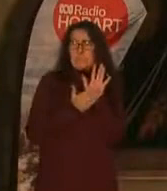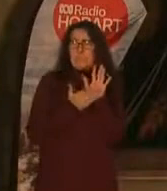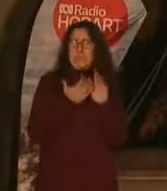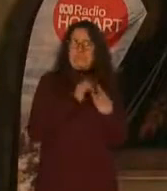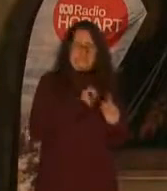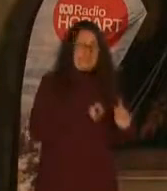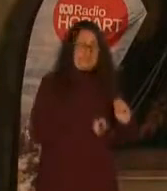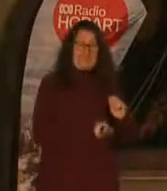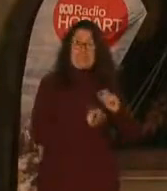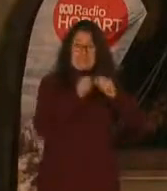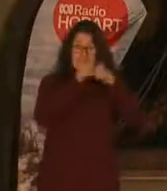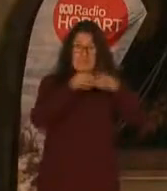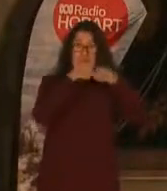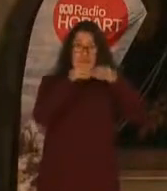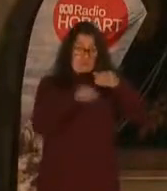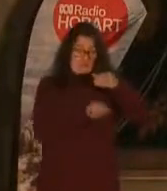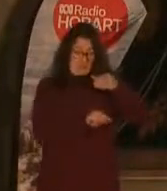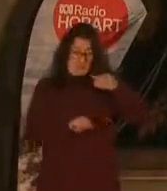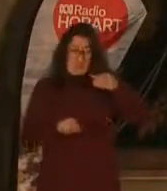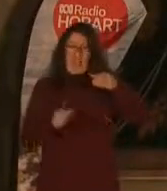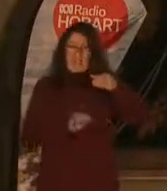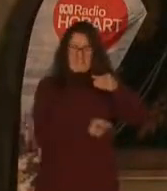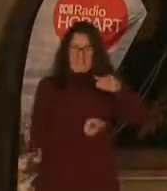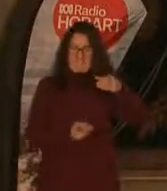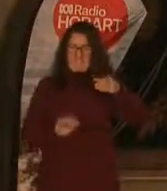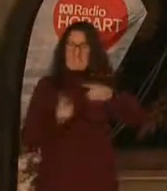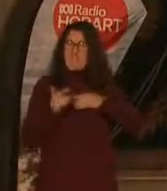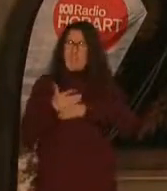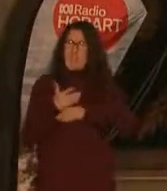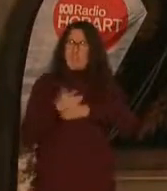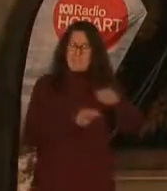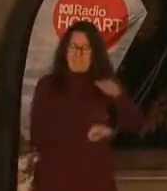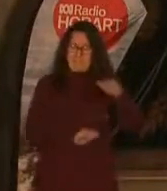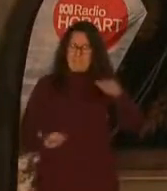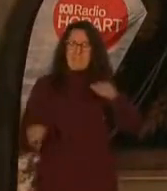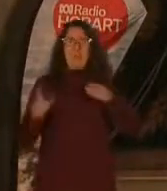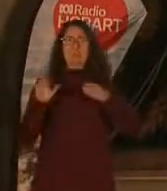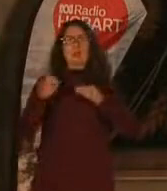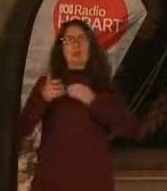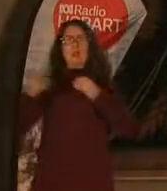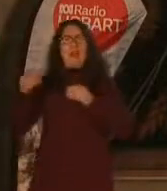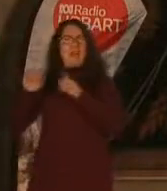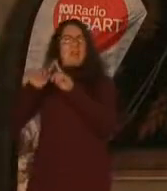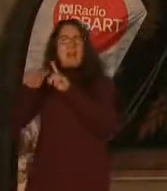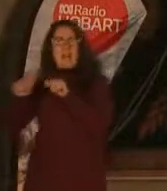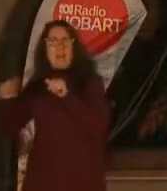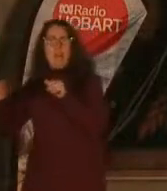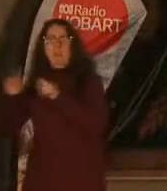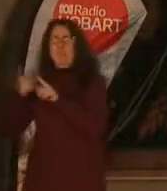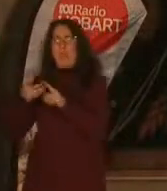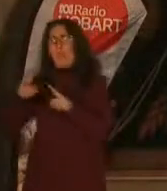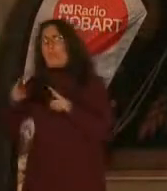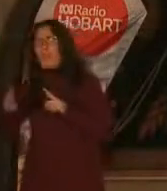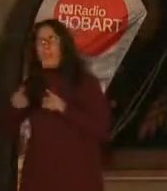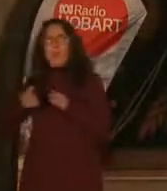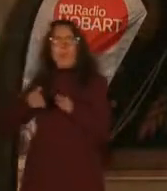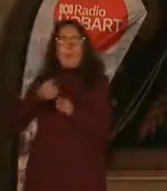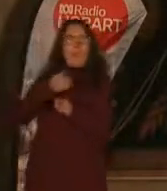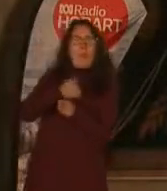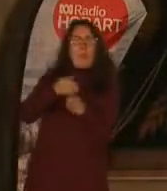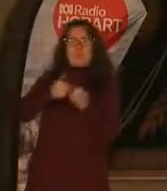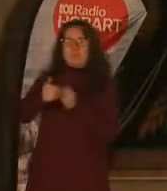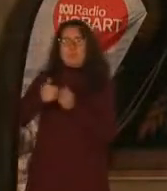and so it's not about, you know, Theresa Sainty being the linguist or Jude Sculthorpe being the linguist or something. It's about the team